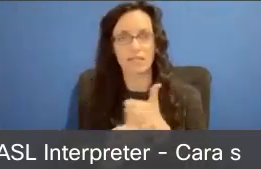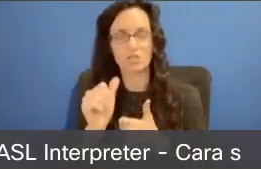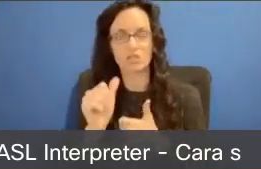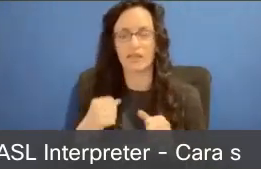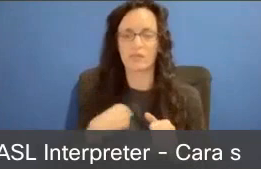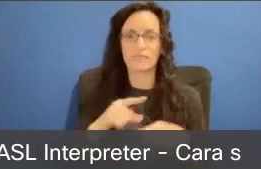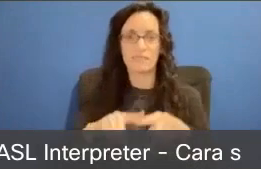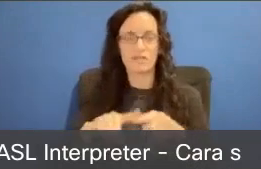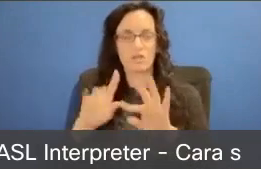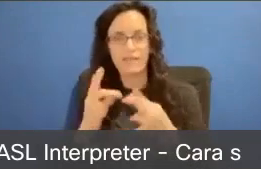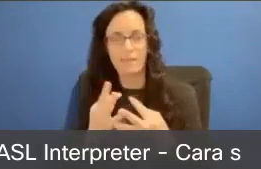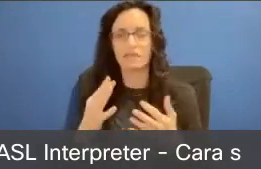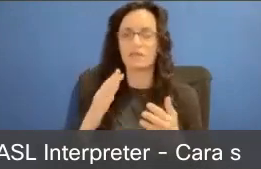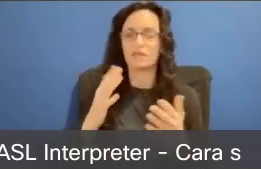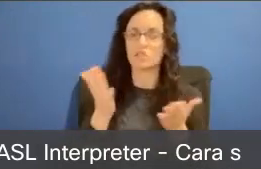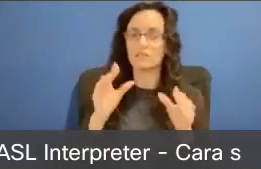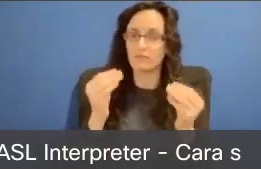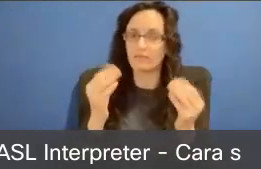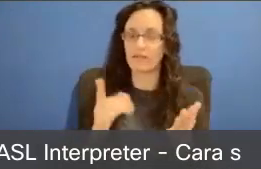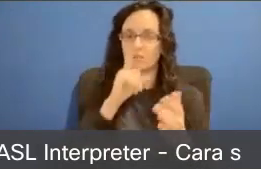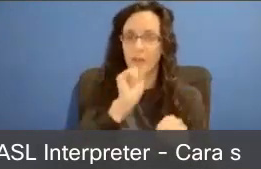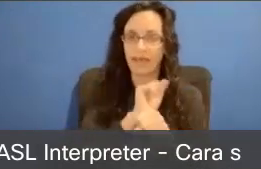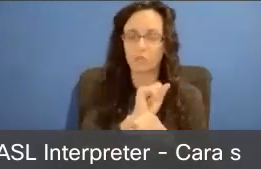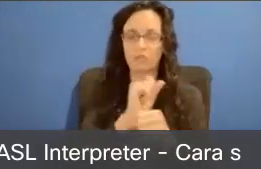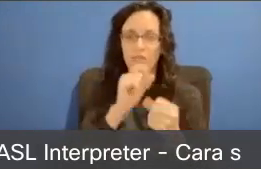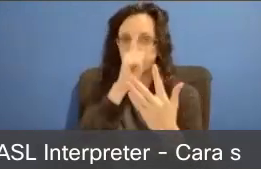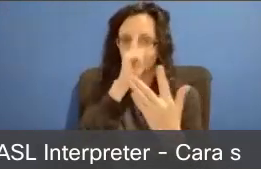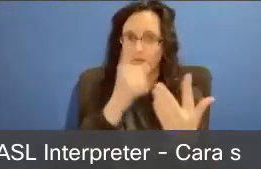and other people to really help them get through?